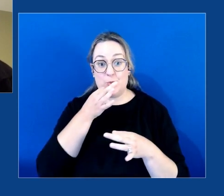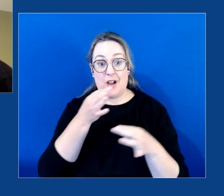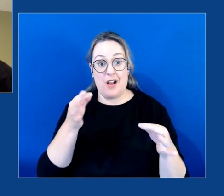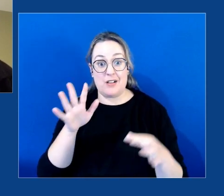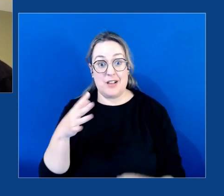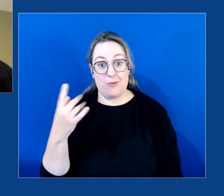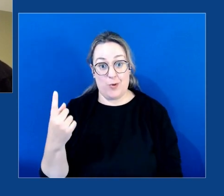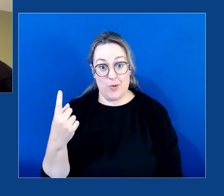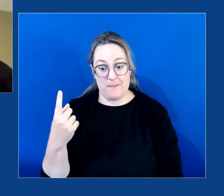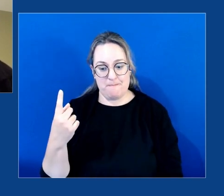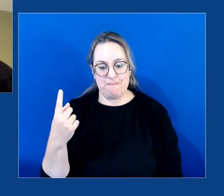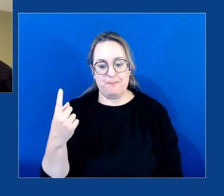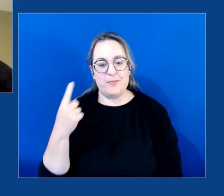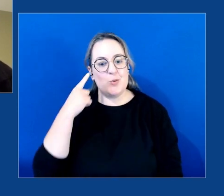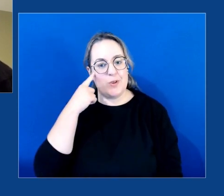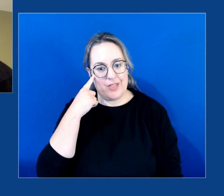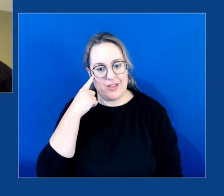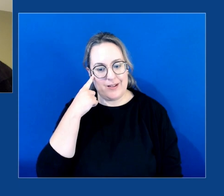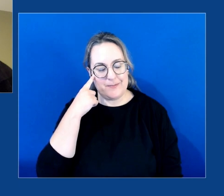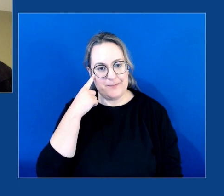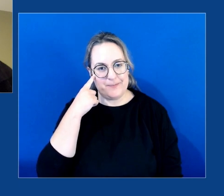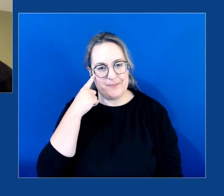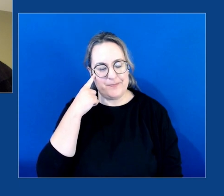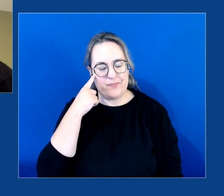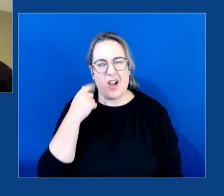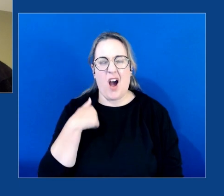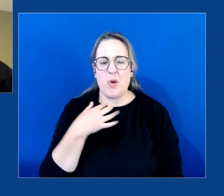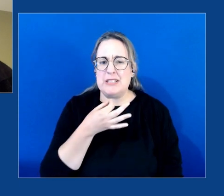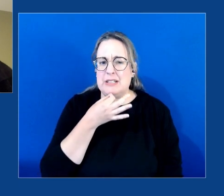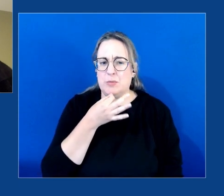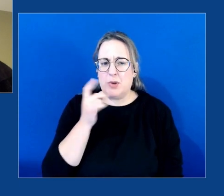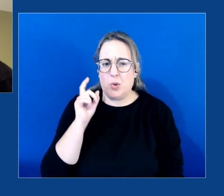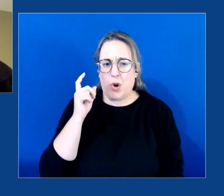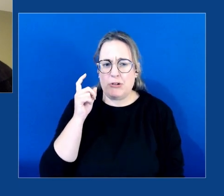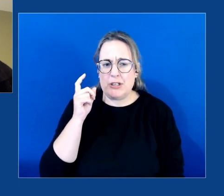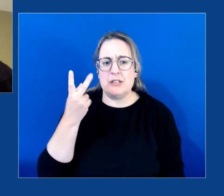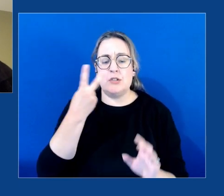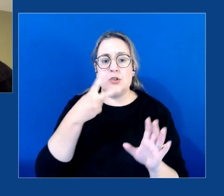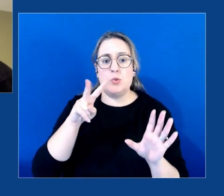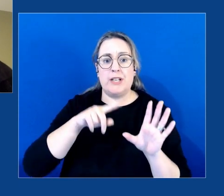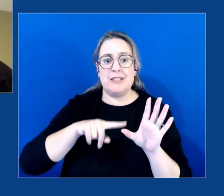to think about moving forward is that we were worried 20 years ago, and that worry was coming